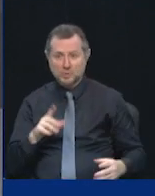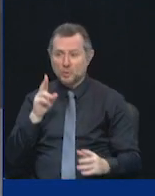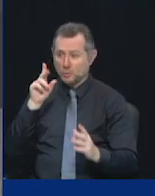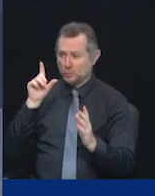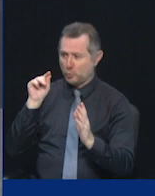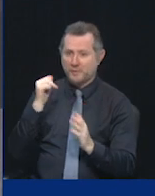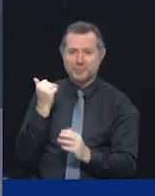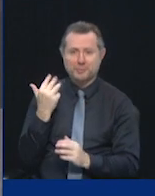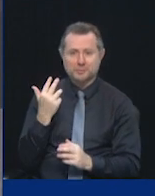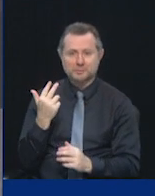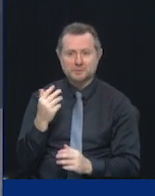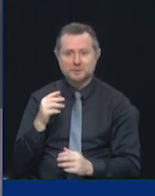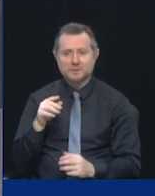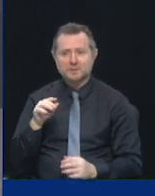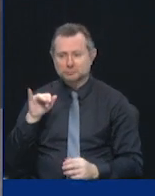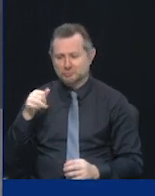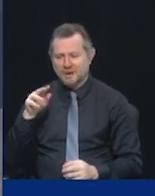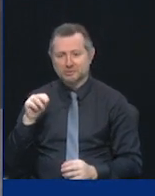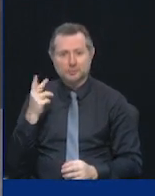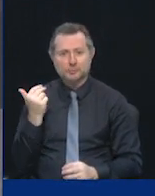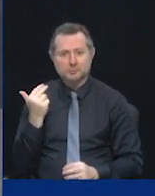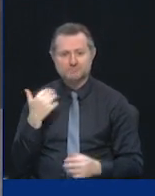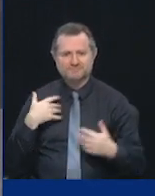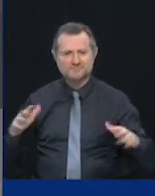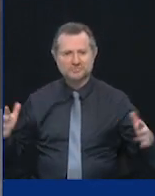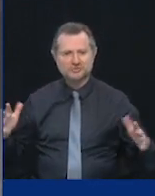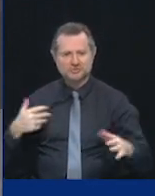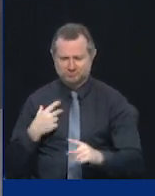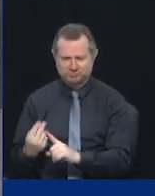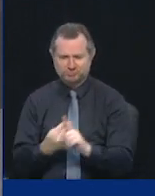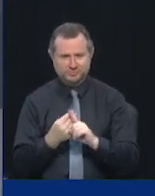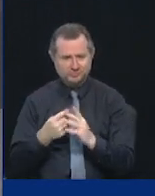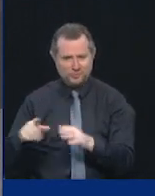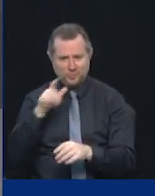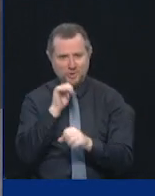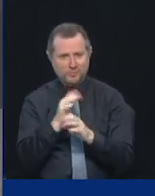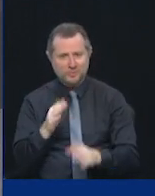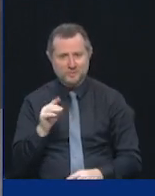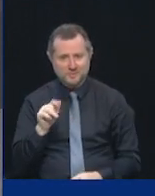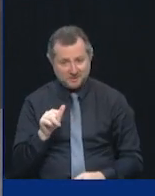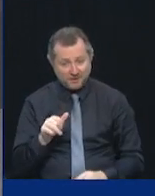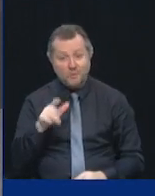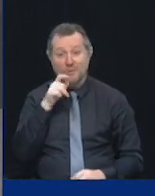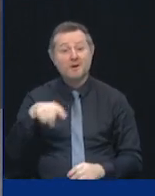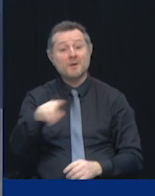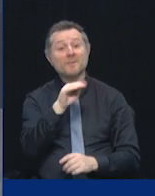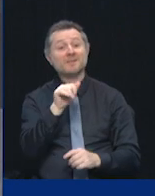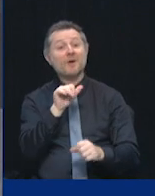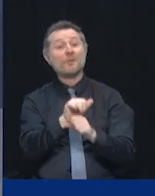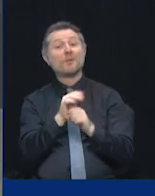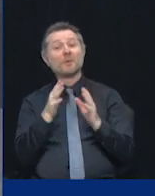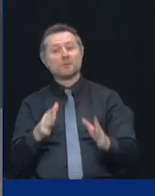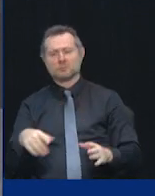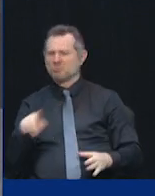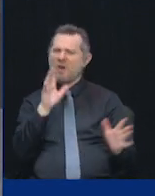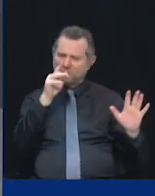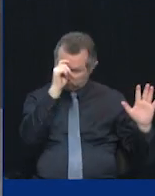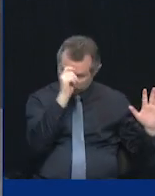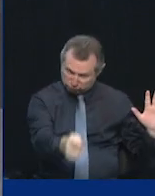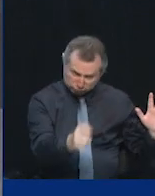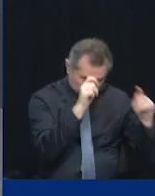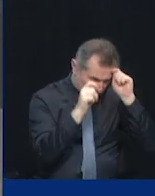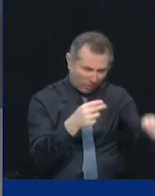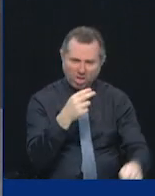first became available. The men and women of the MTA have been heroes in this pandemic, heroes moving heroes. And to date,